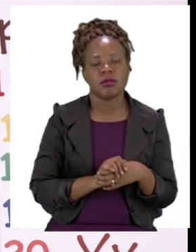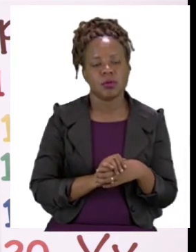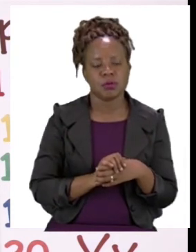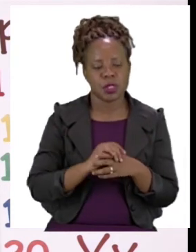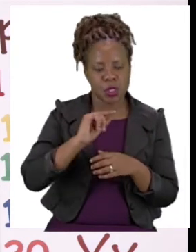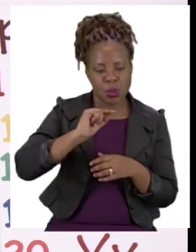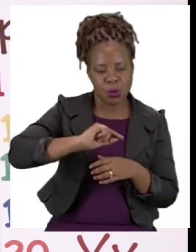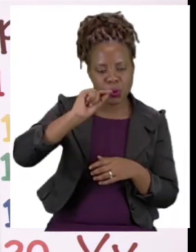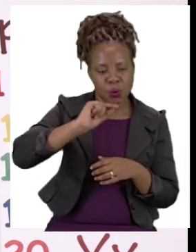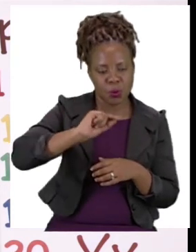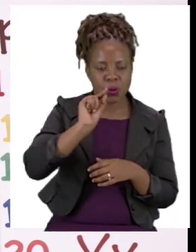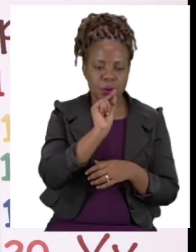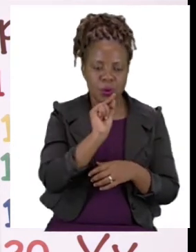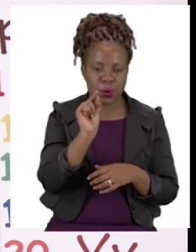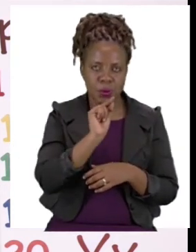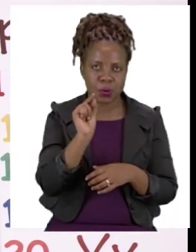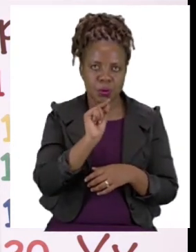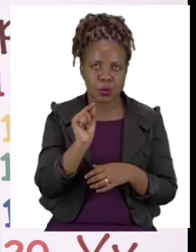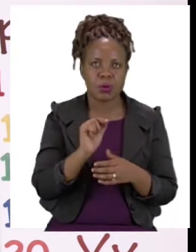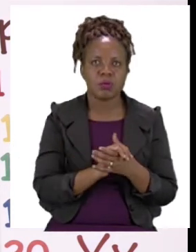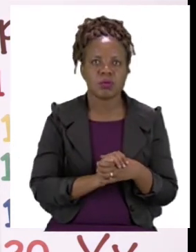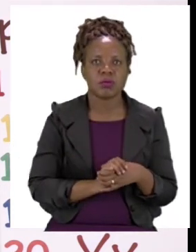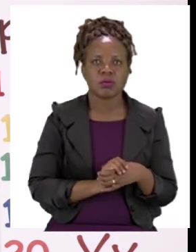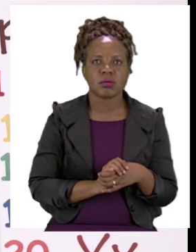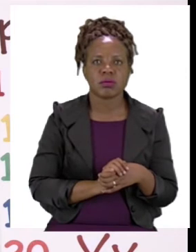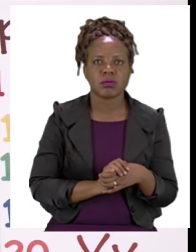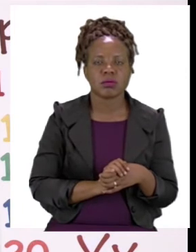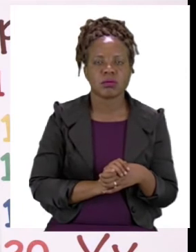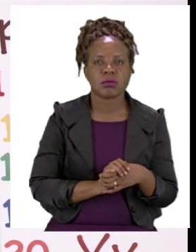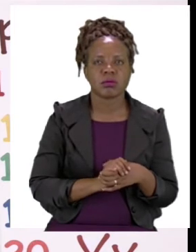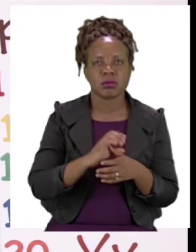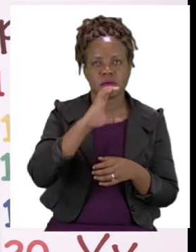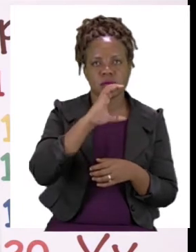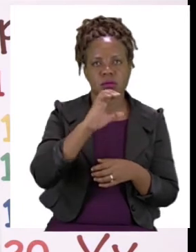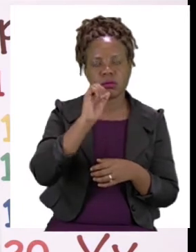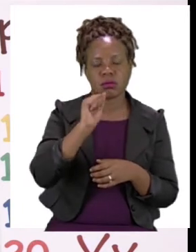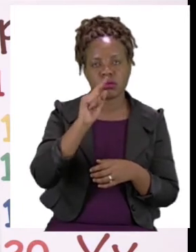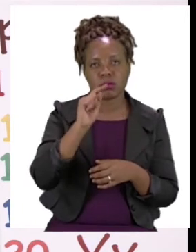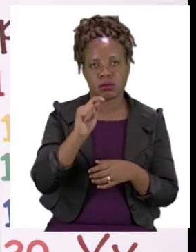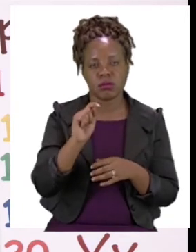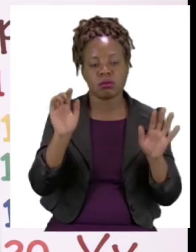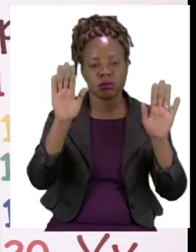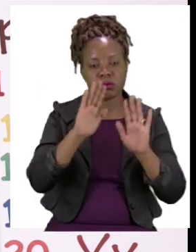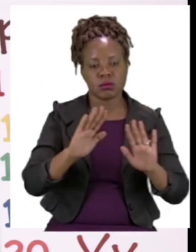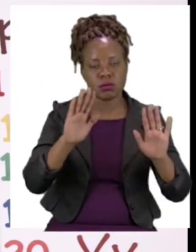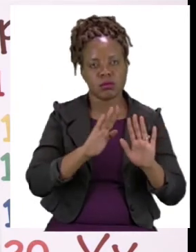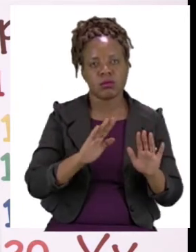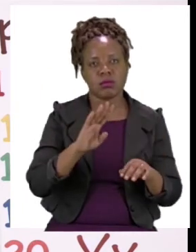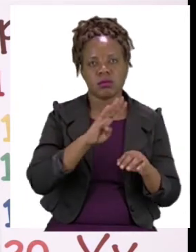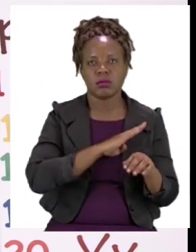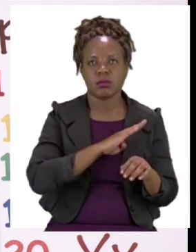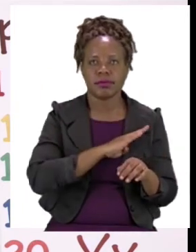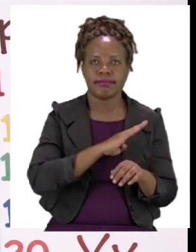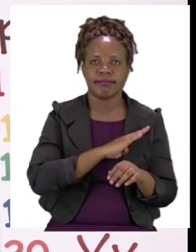your picture to come out. Cat is going to be using brown. Brown like the table